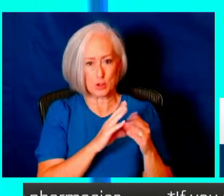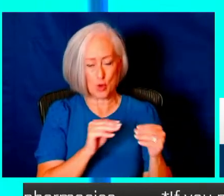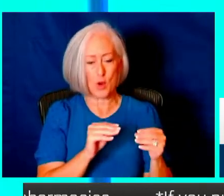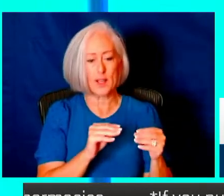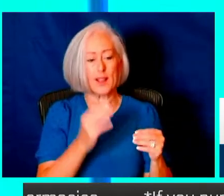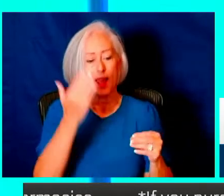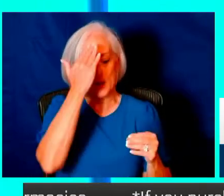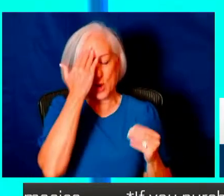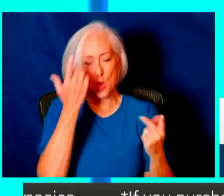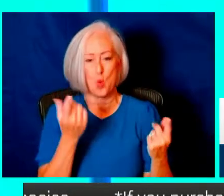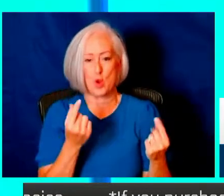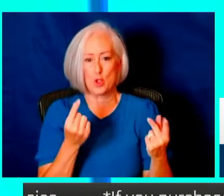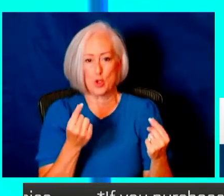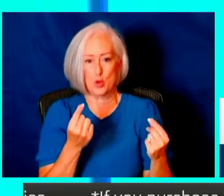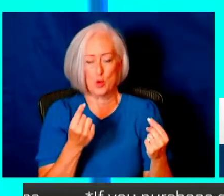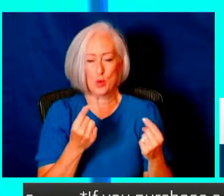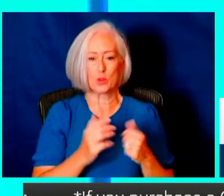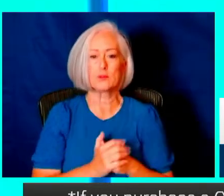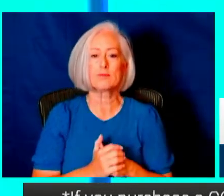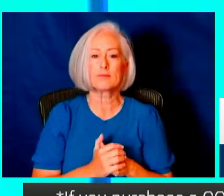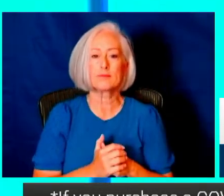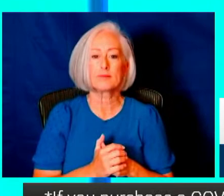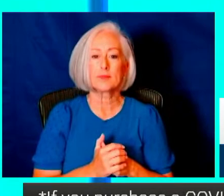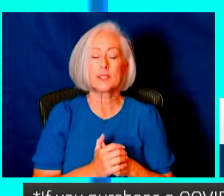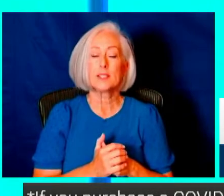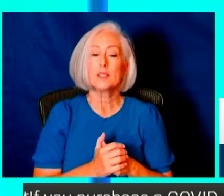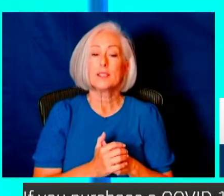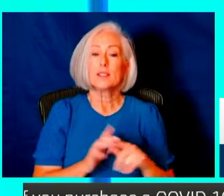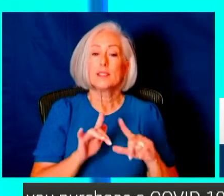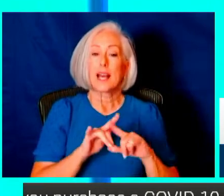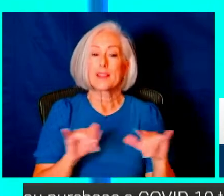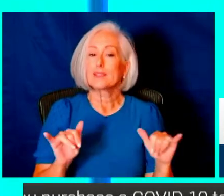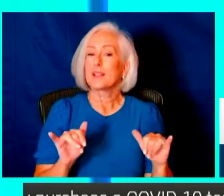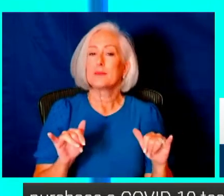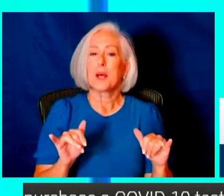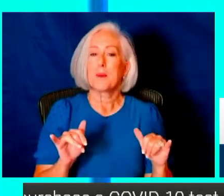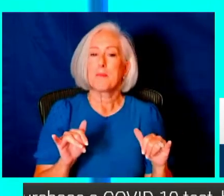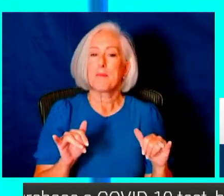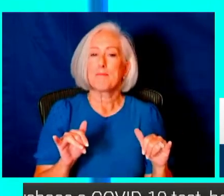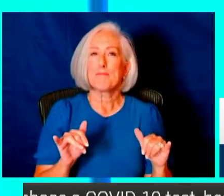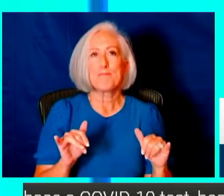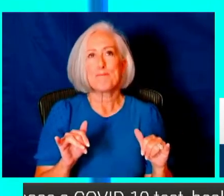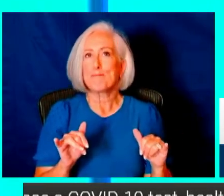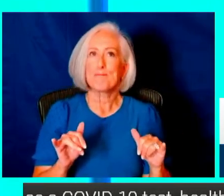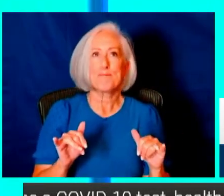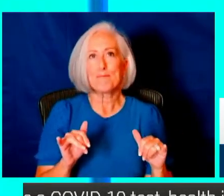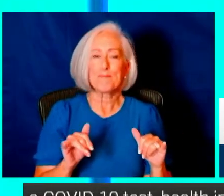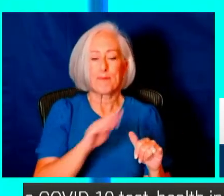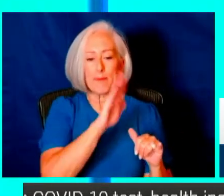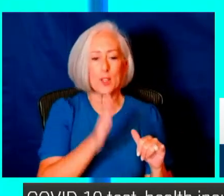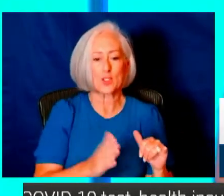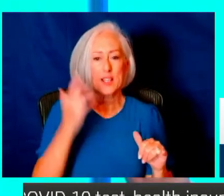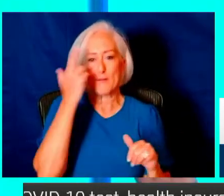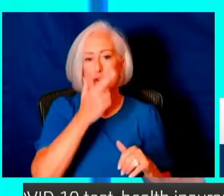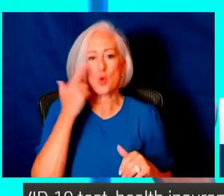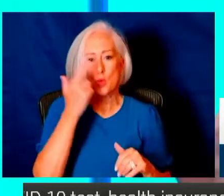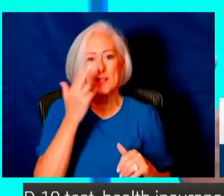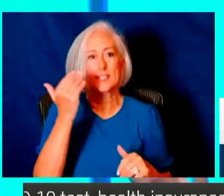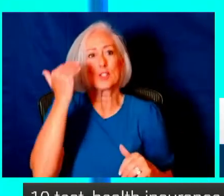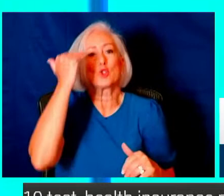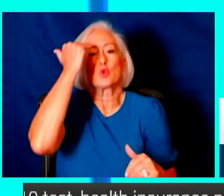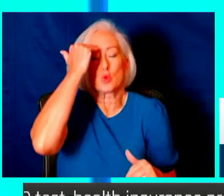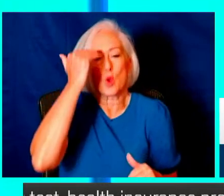to do with that information. But in the meantime, there's never a reason to know,